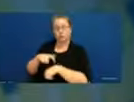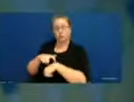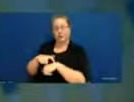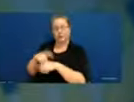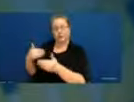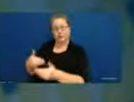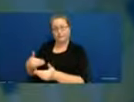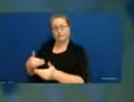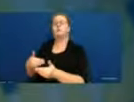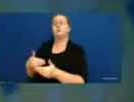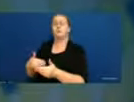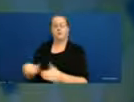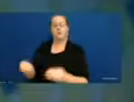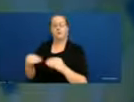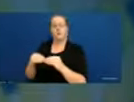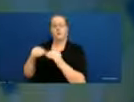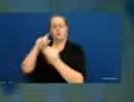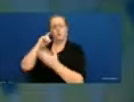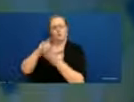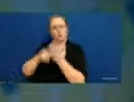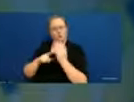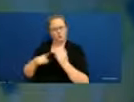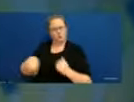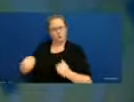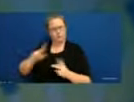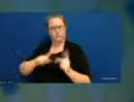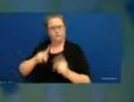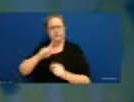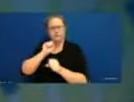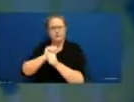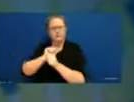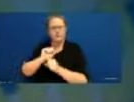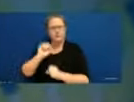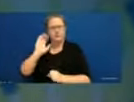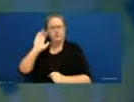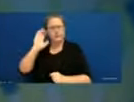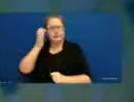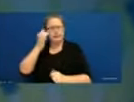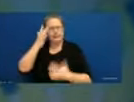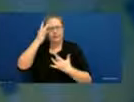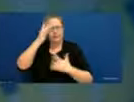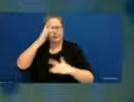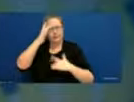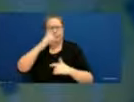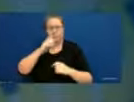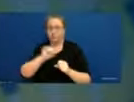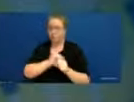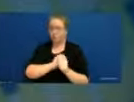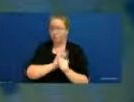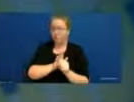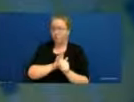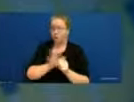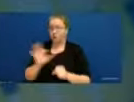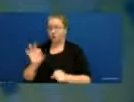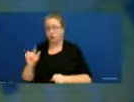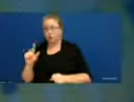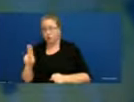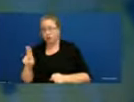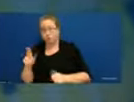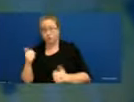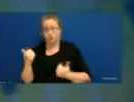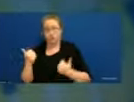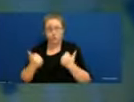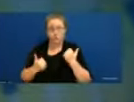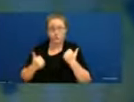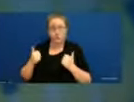season develops, there'll be more people with initial symptoms that could be symptoms of COVID-19, and